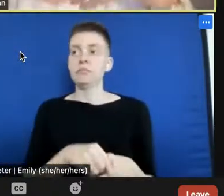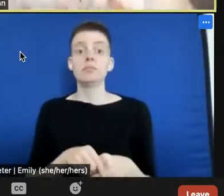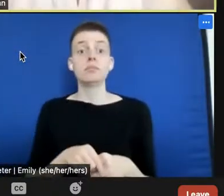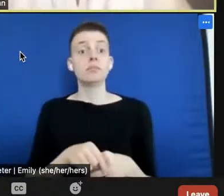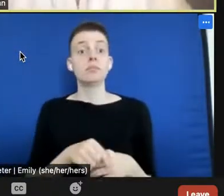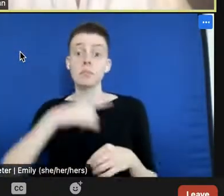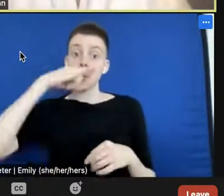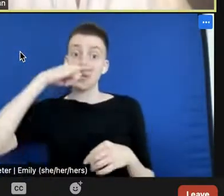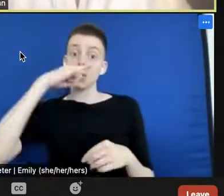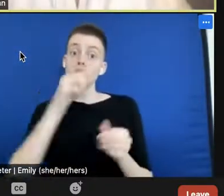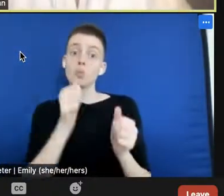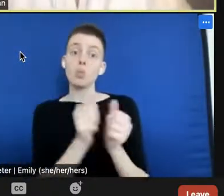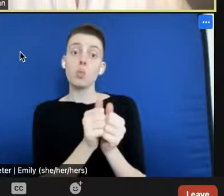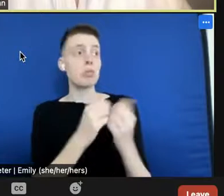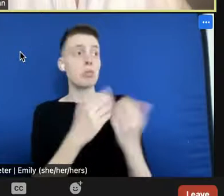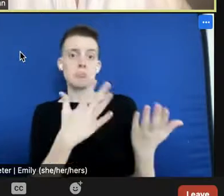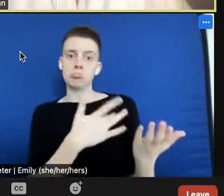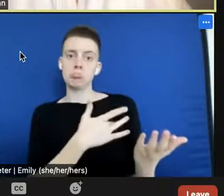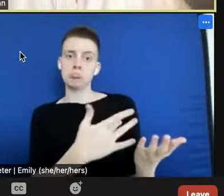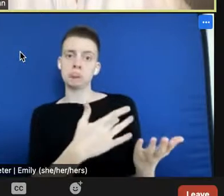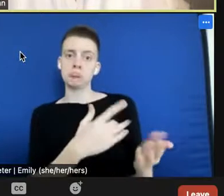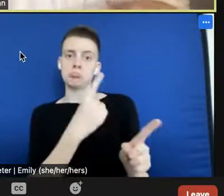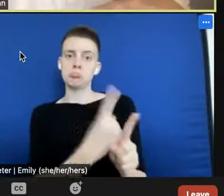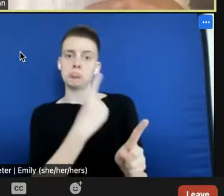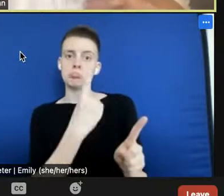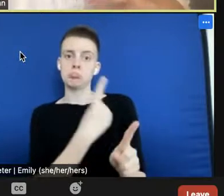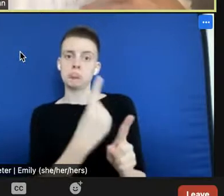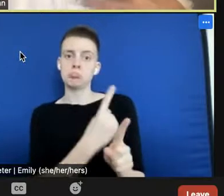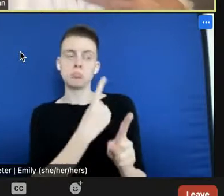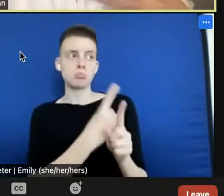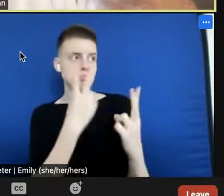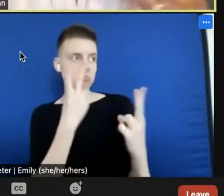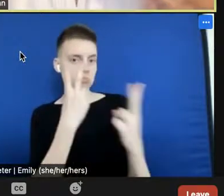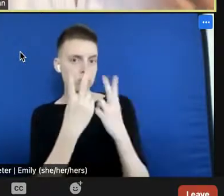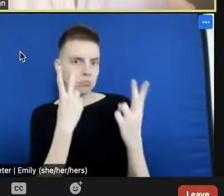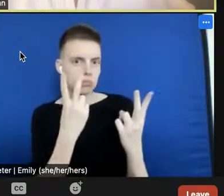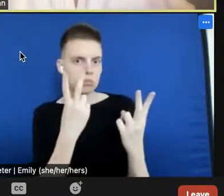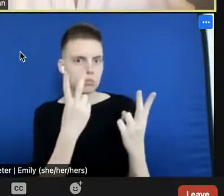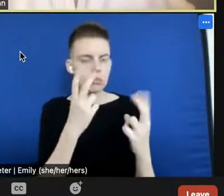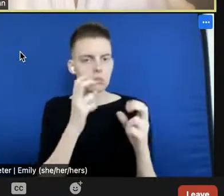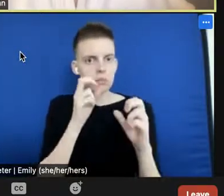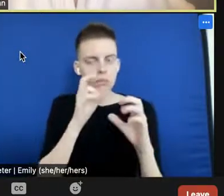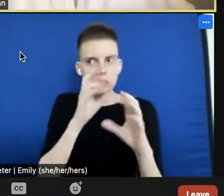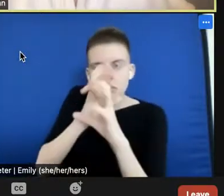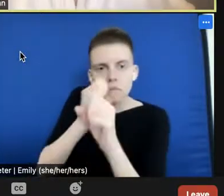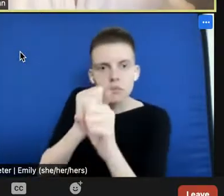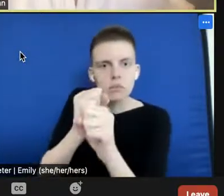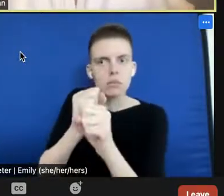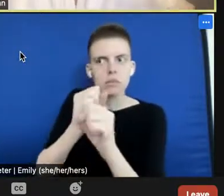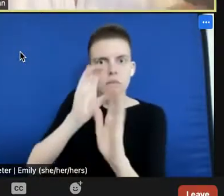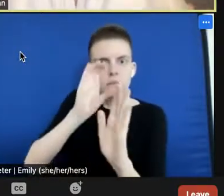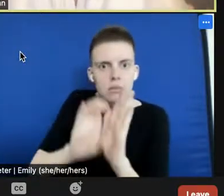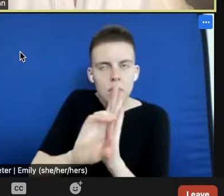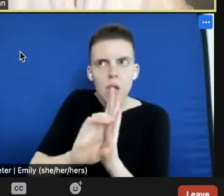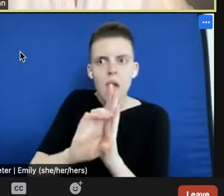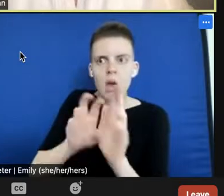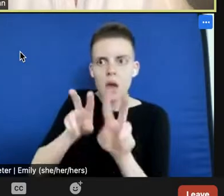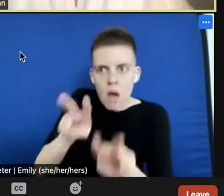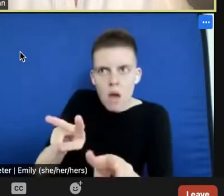are motivated by some of those images, or can at least associate it with something,